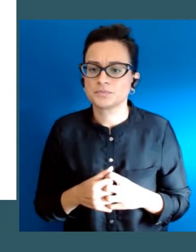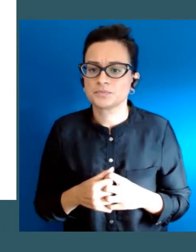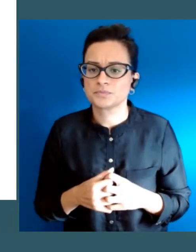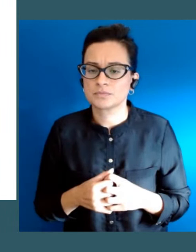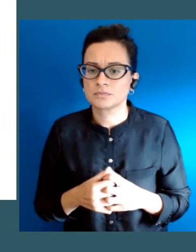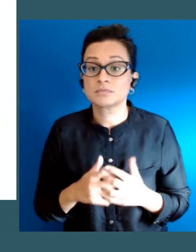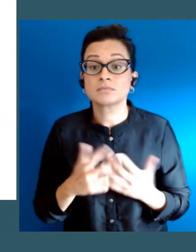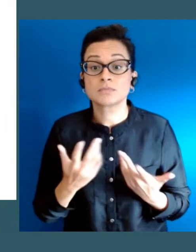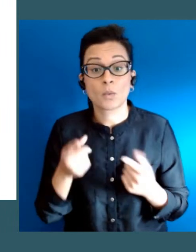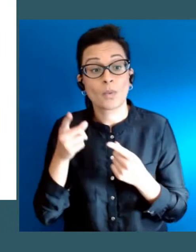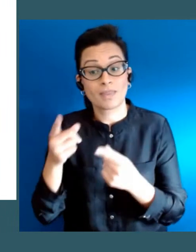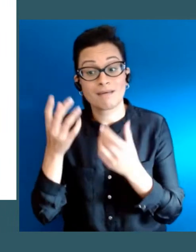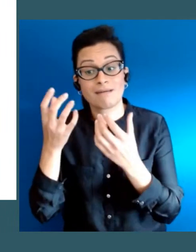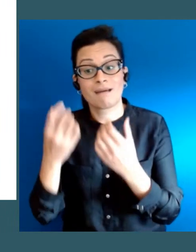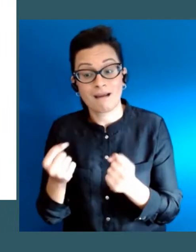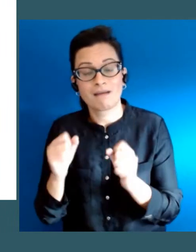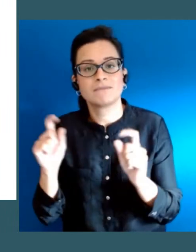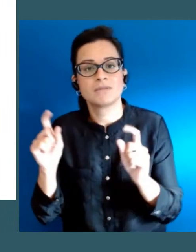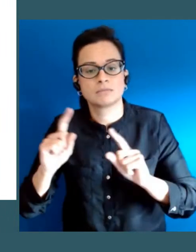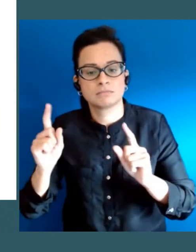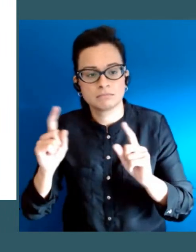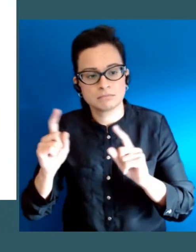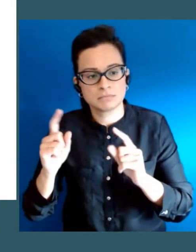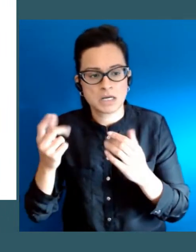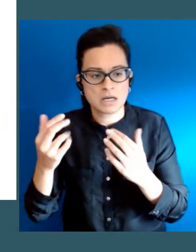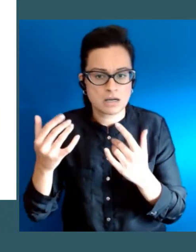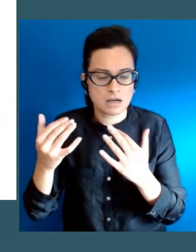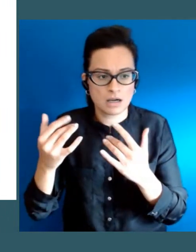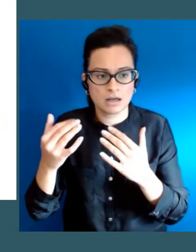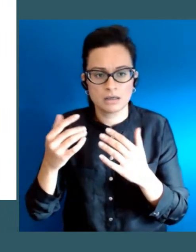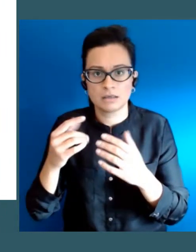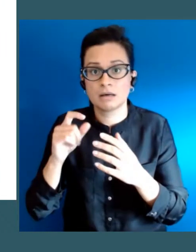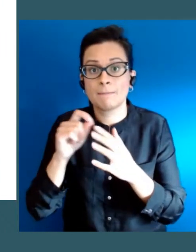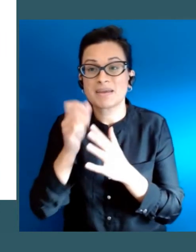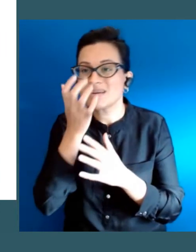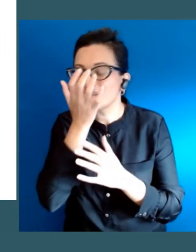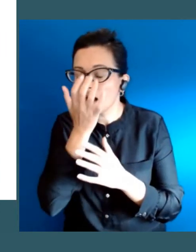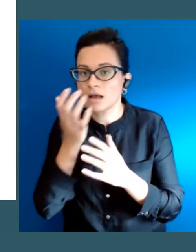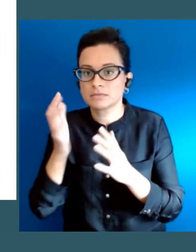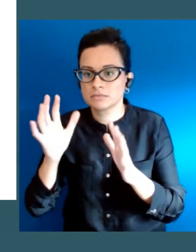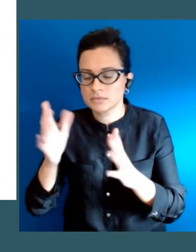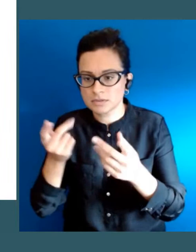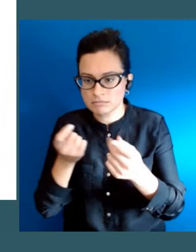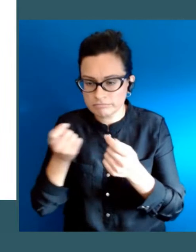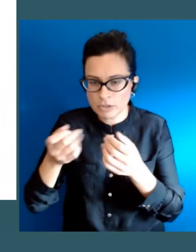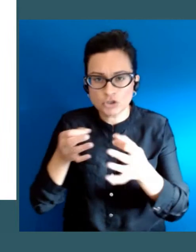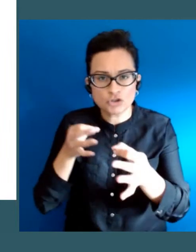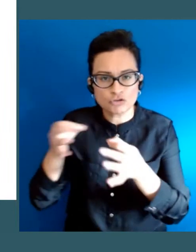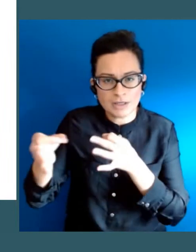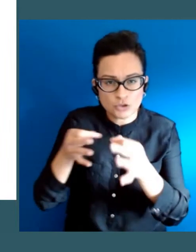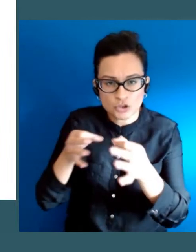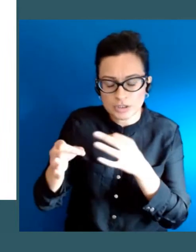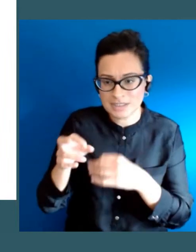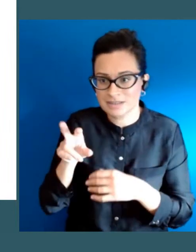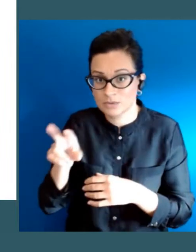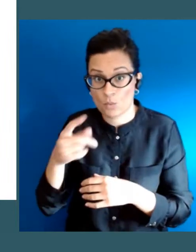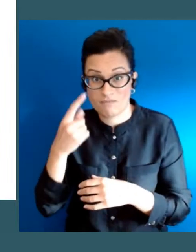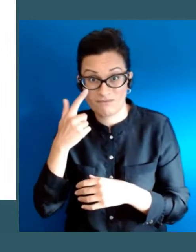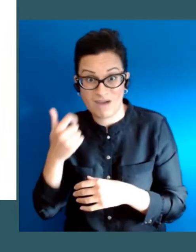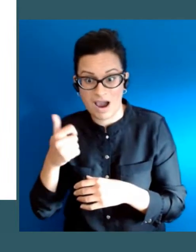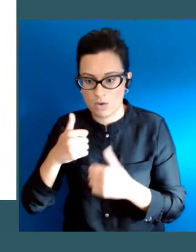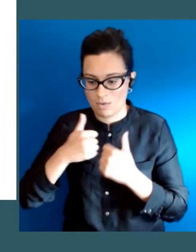had a whole peanut allergy management strategy. And what we found from our questionnaire